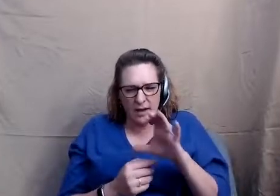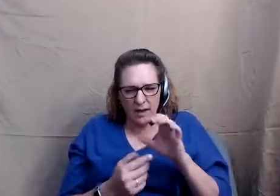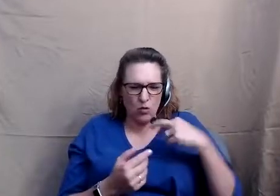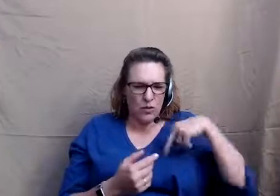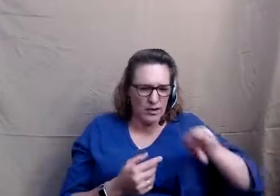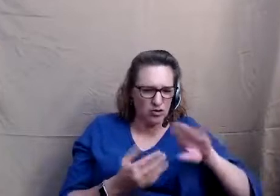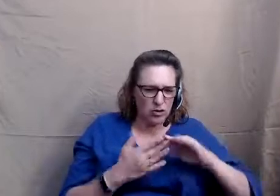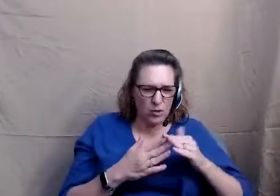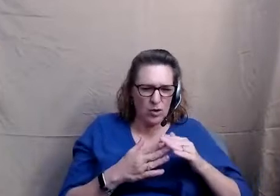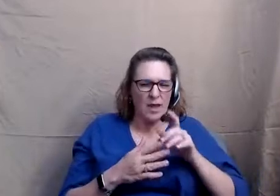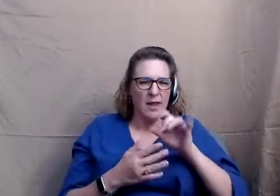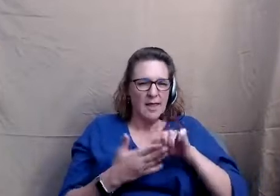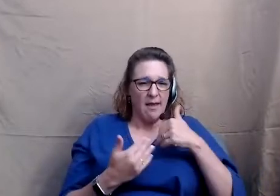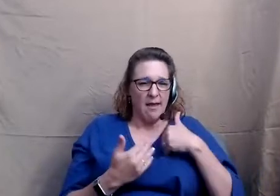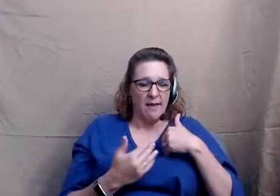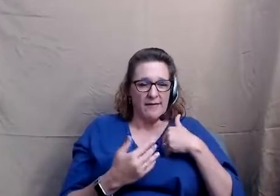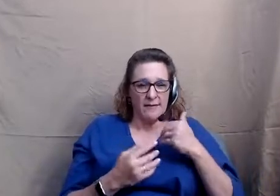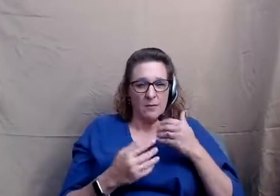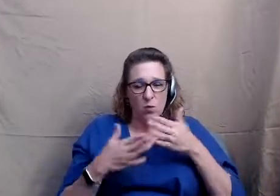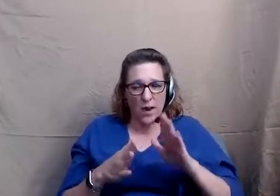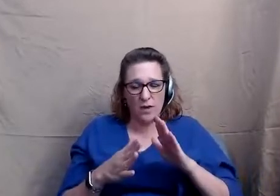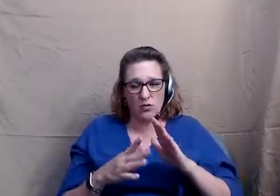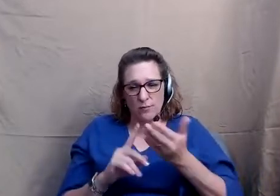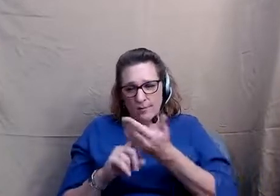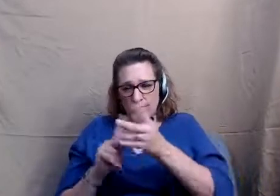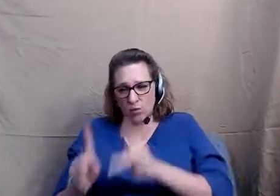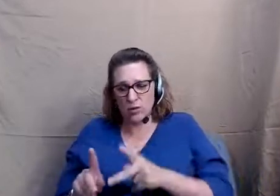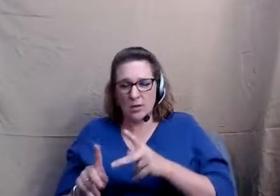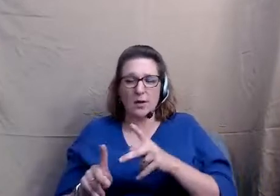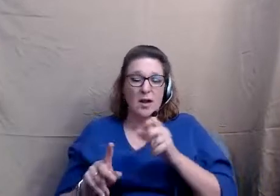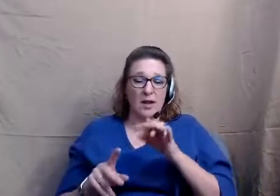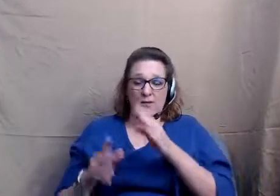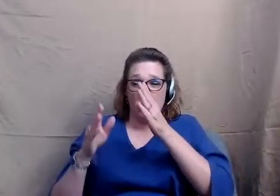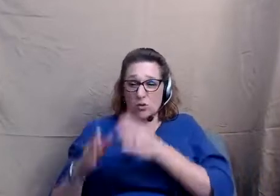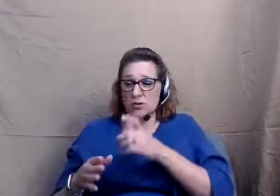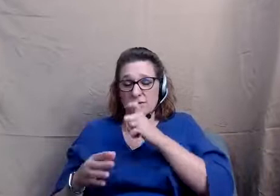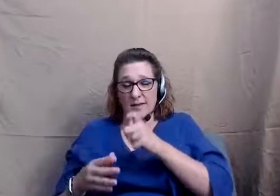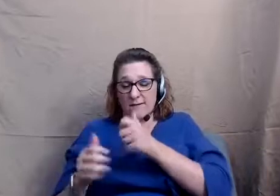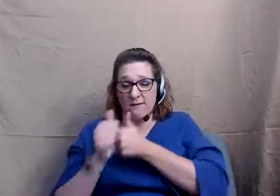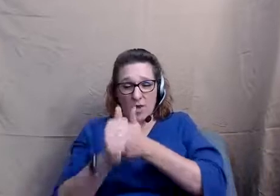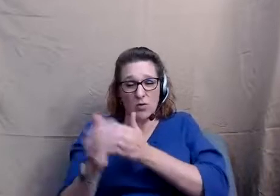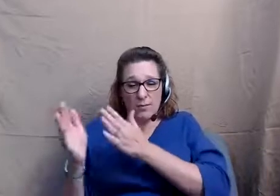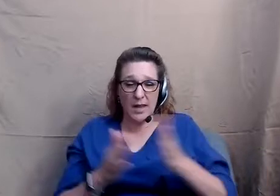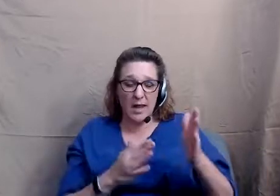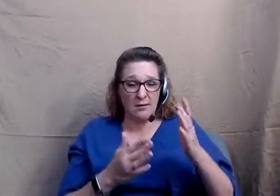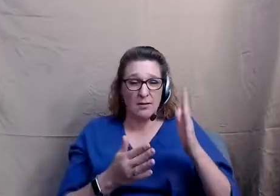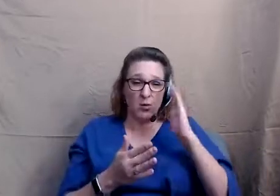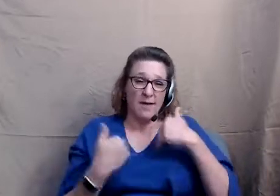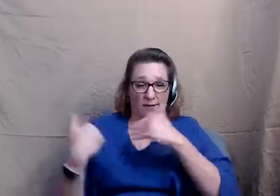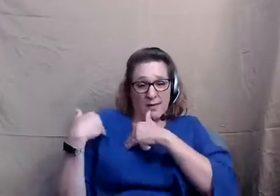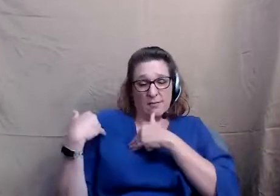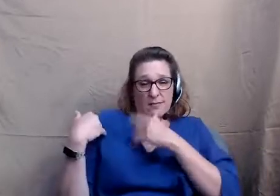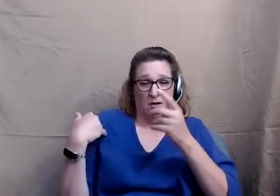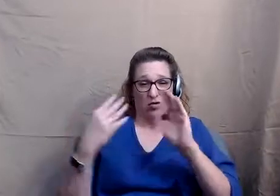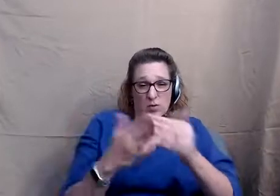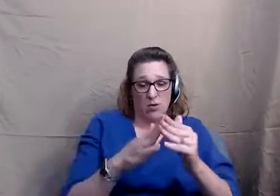over a person, there's leverage to be used there if people fail to carry through on their plans. It may also be that your plan is, I'm